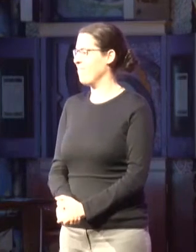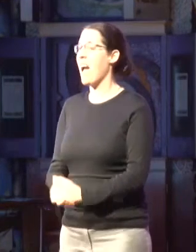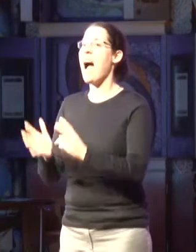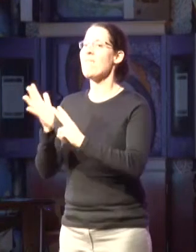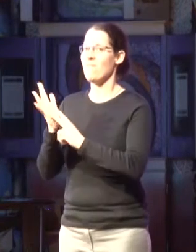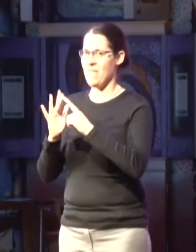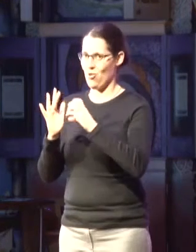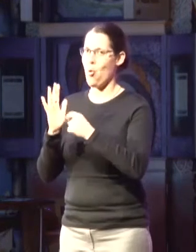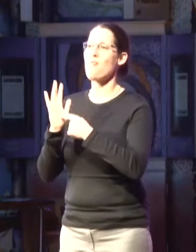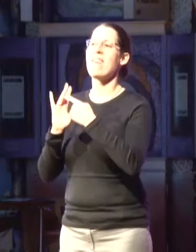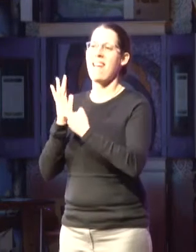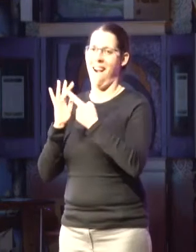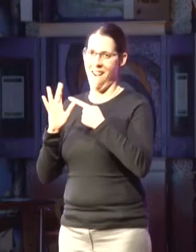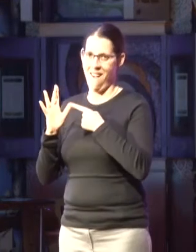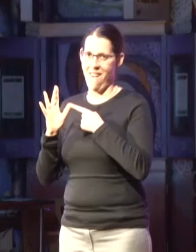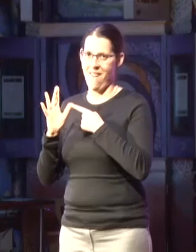Victoria Spagnolo.